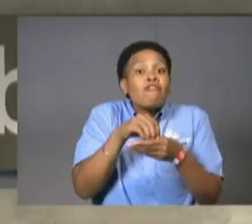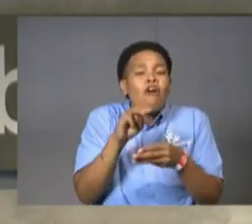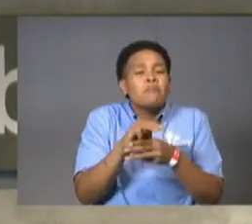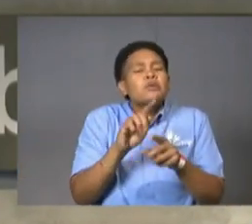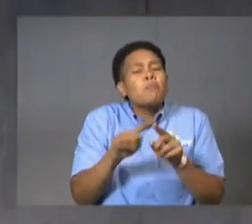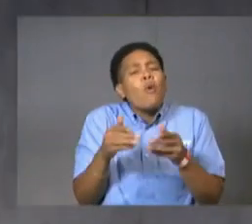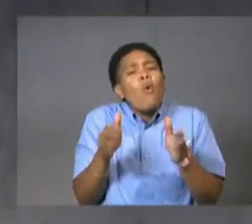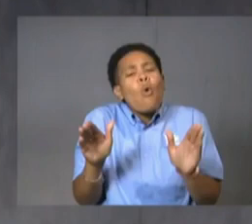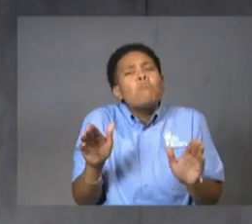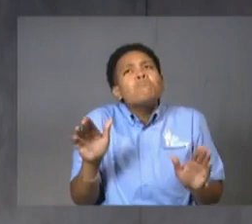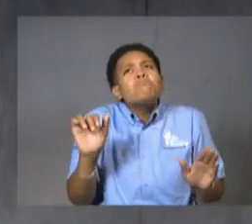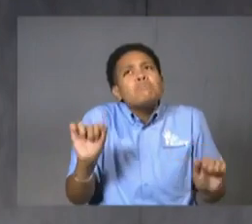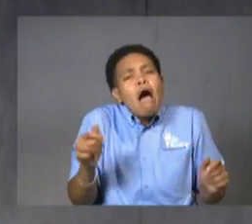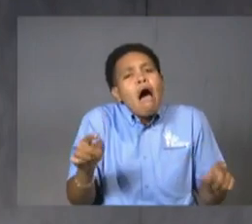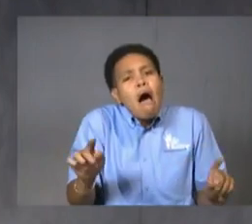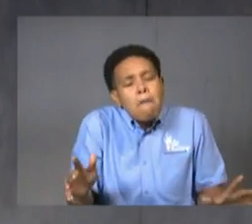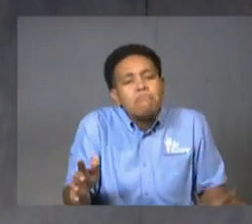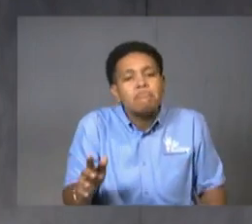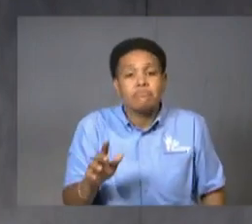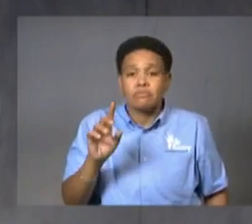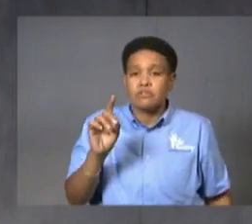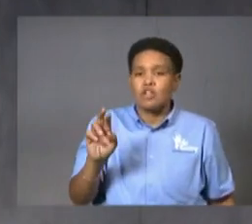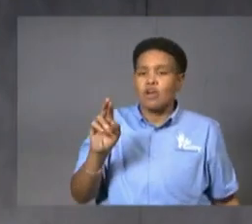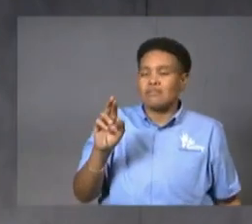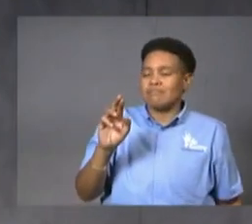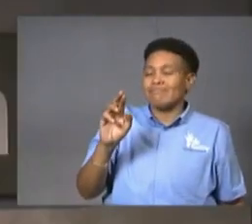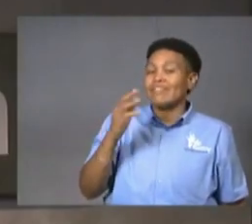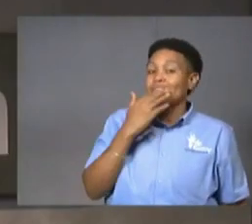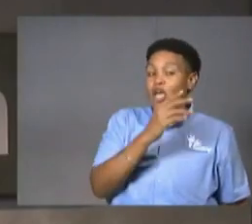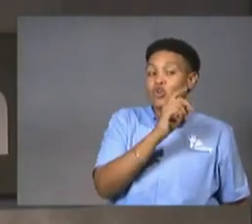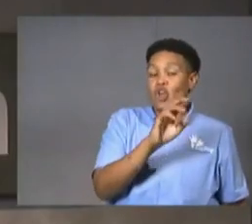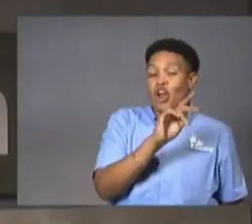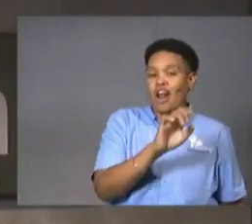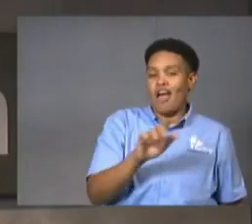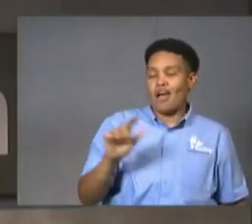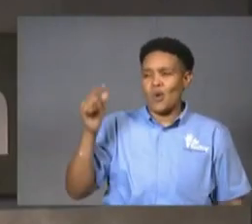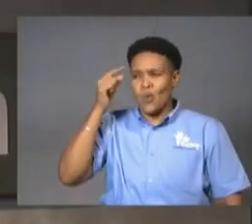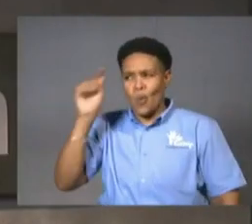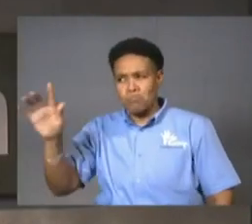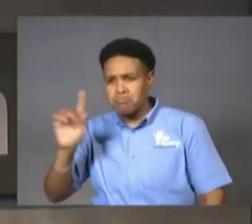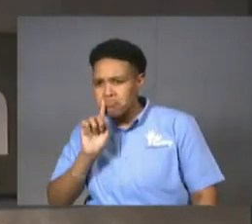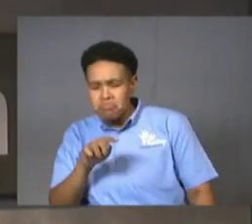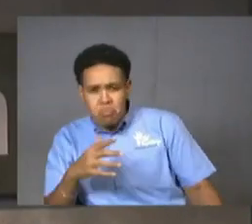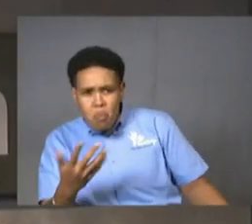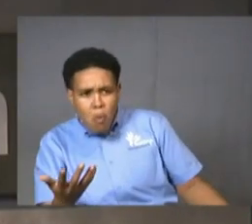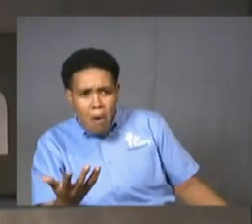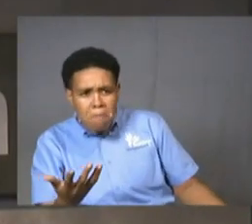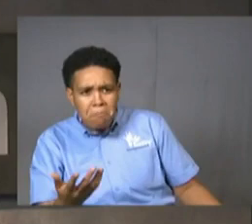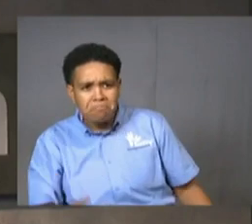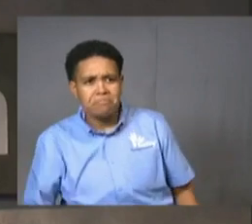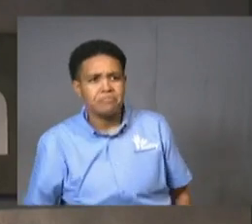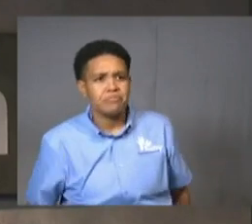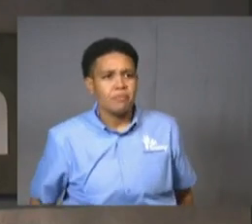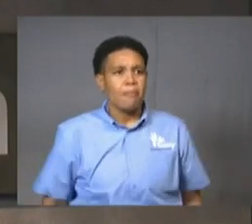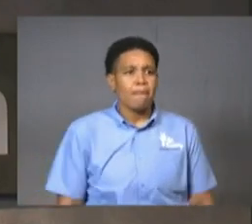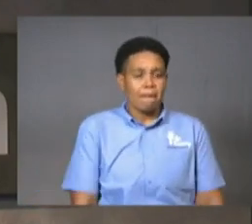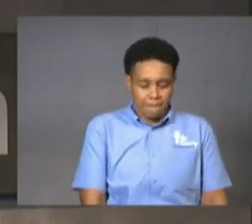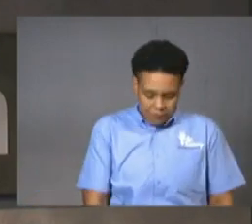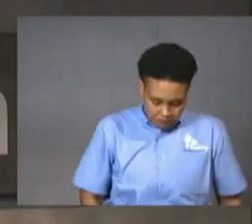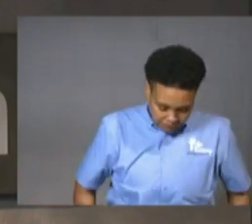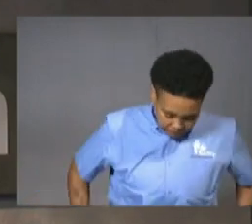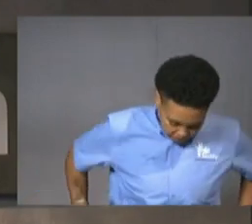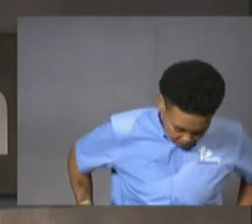Thank you, Dr. Clark. Mr. Golding, your rebuttal. There's no doubt that we need to increase the efficiency in the public